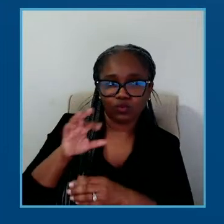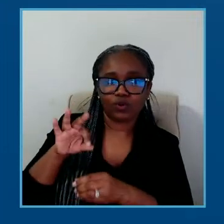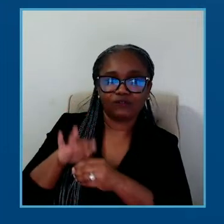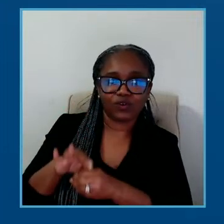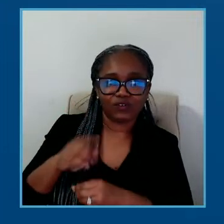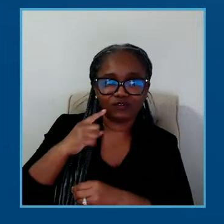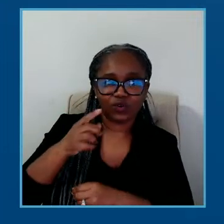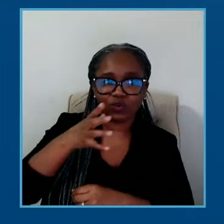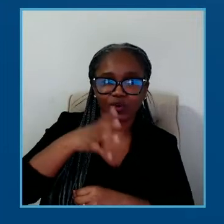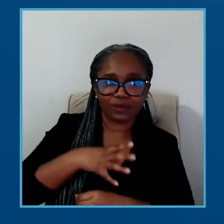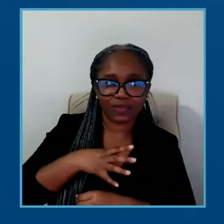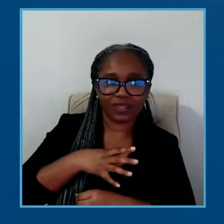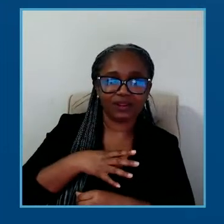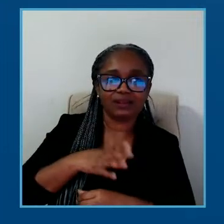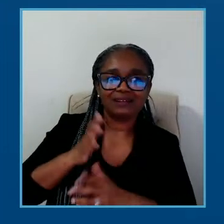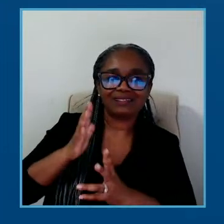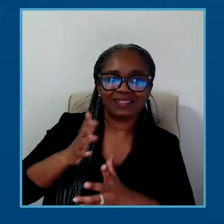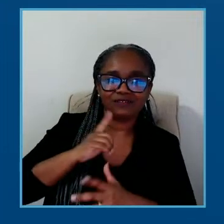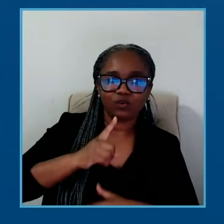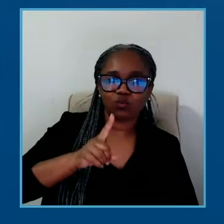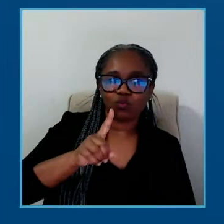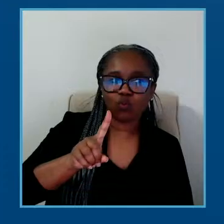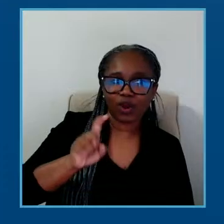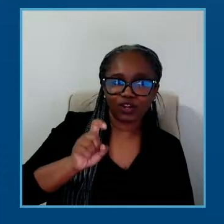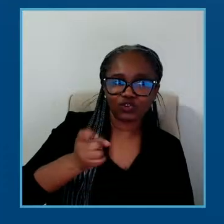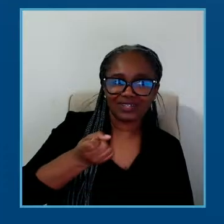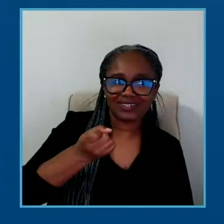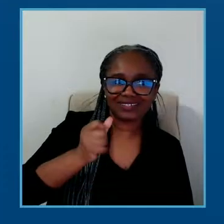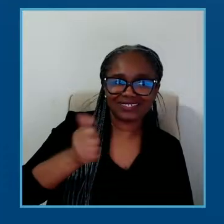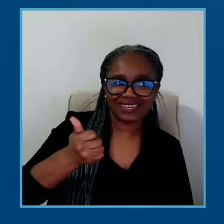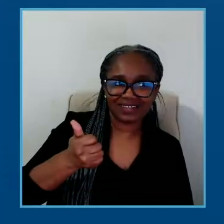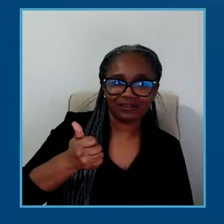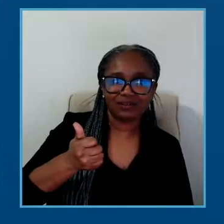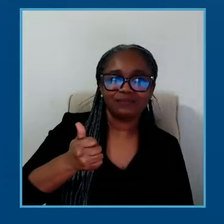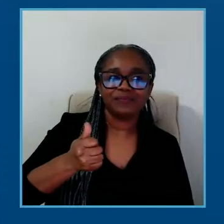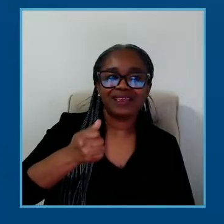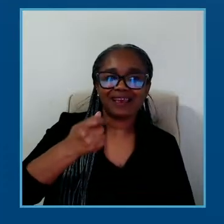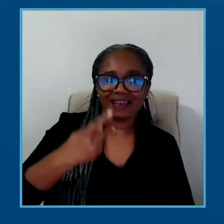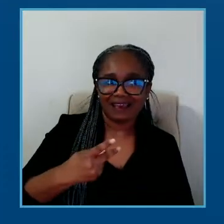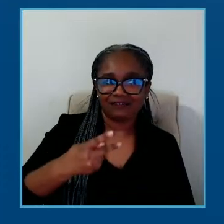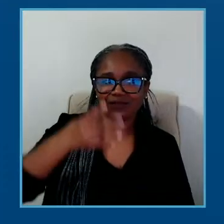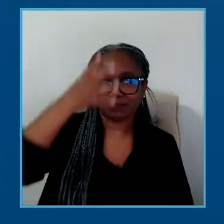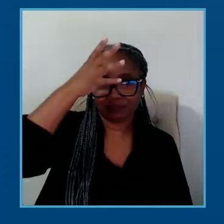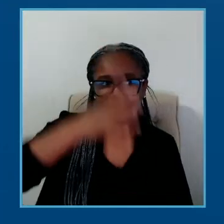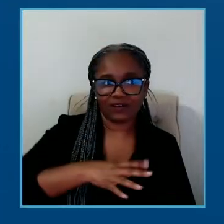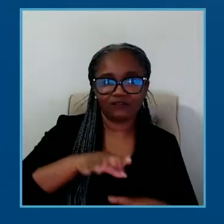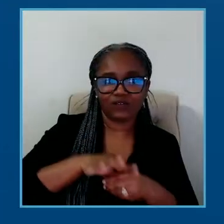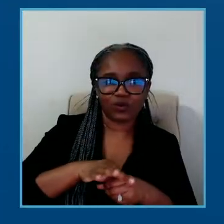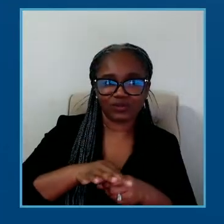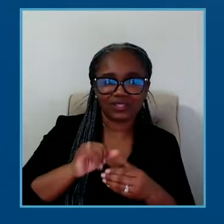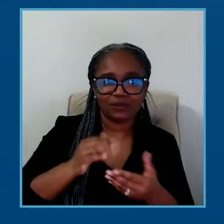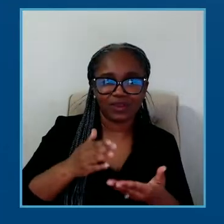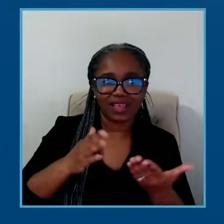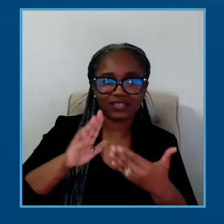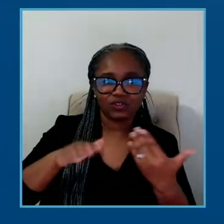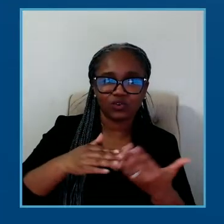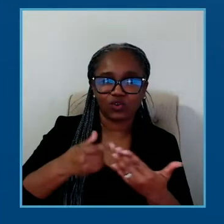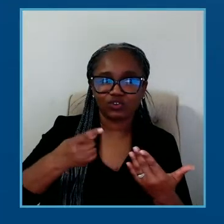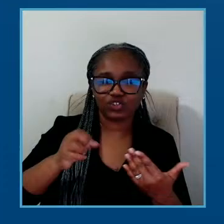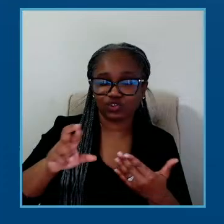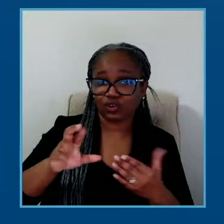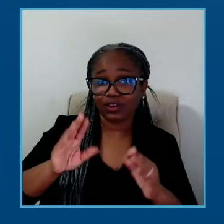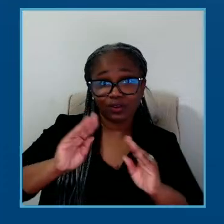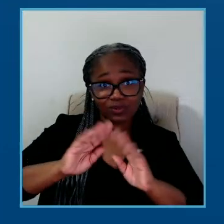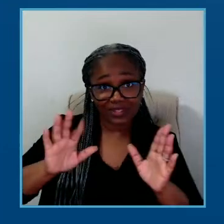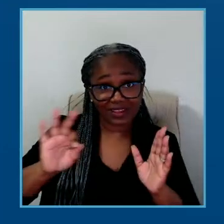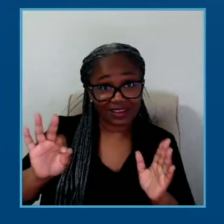impossible to determine the preference of these 110.5 votes for Kenyatta or Hogg, but what is clear is that if the all-gender count had been separate, Kenyatta